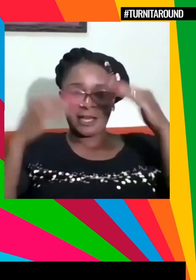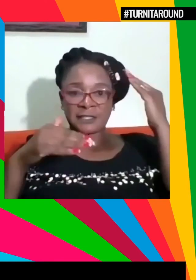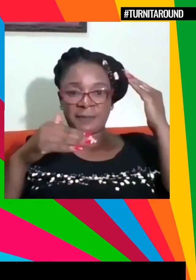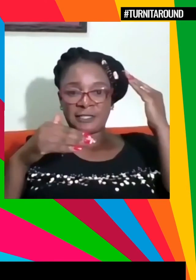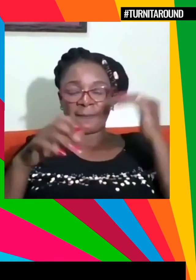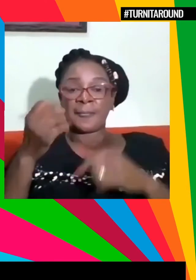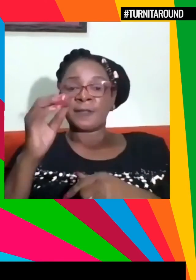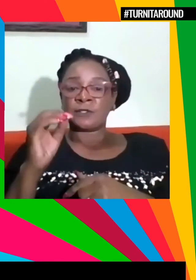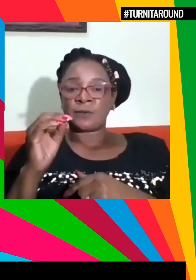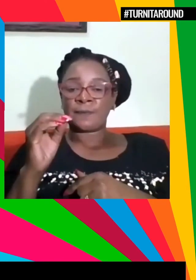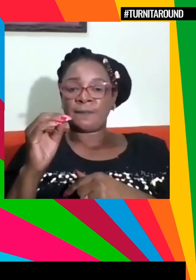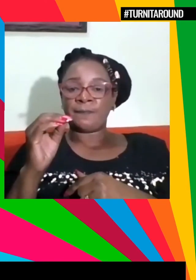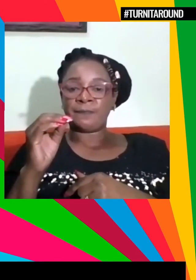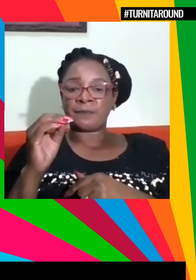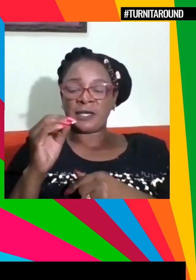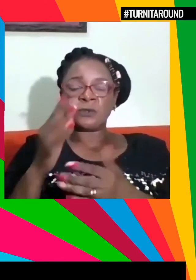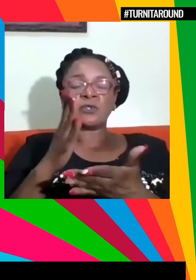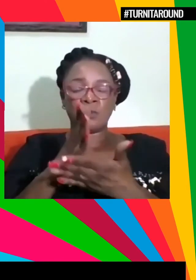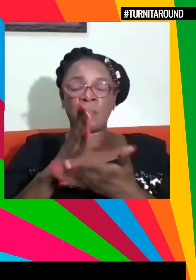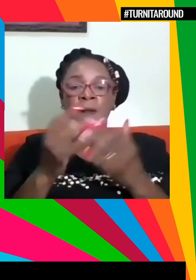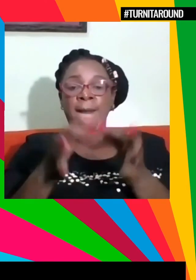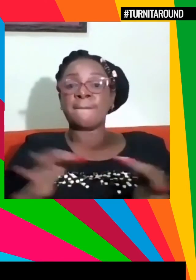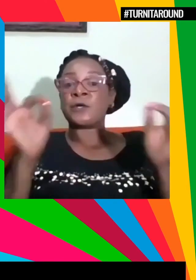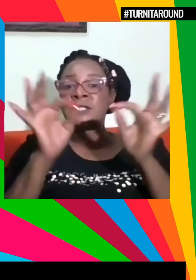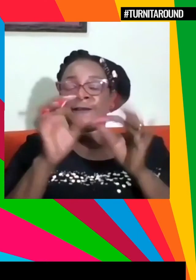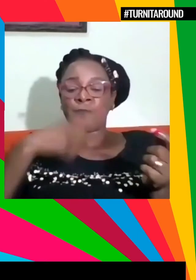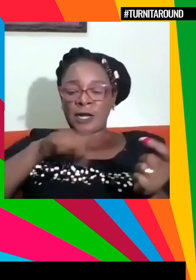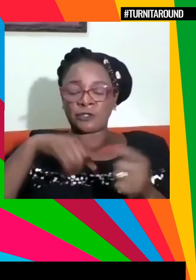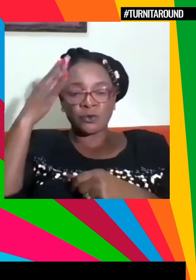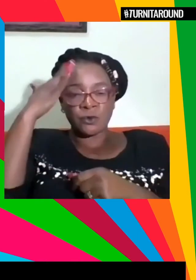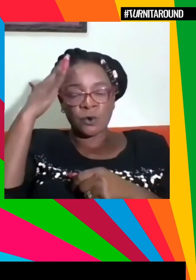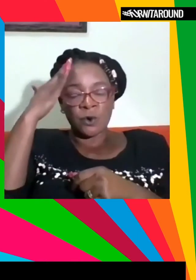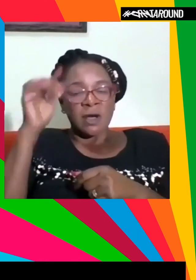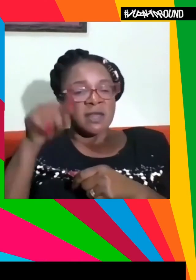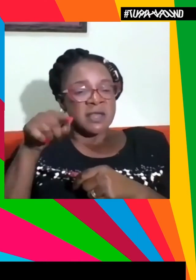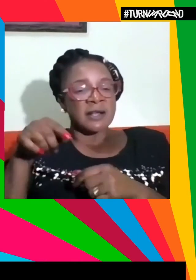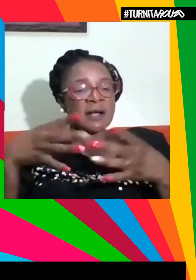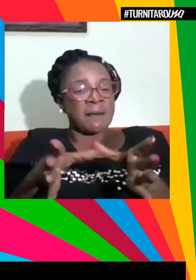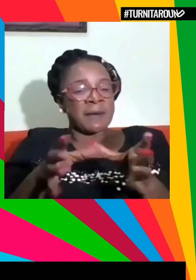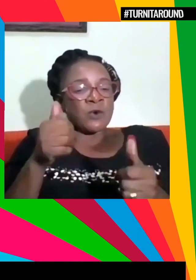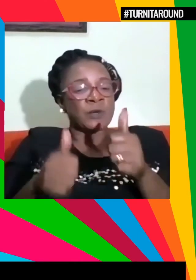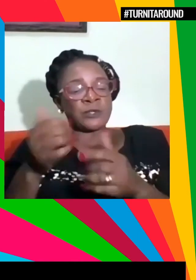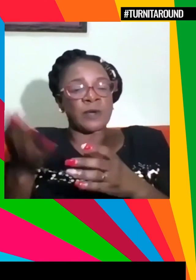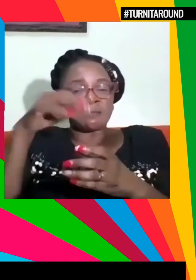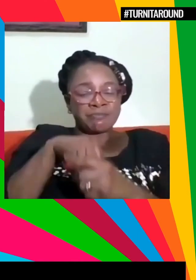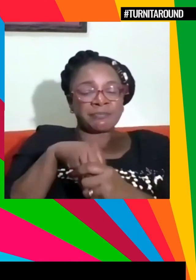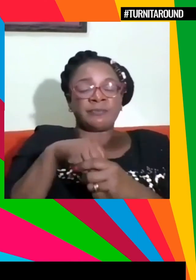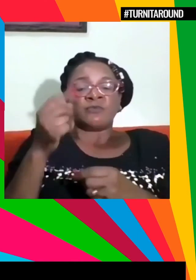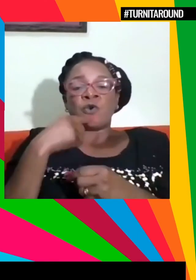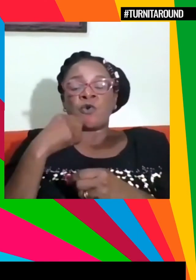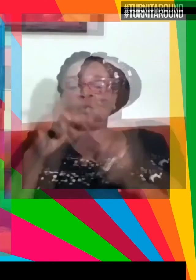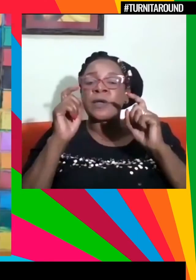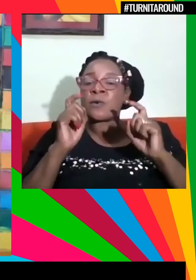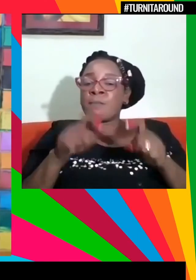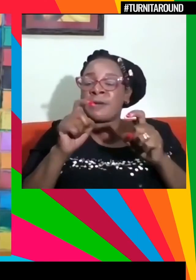So it was a really important point for us to look at what are we good at, what skills and competencies we're bringing, and then who do we need to partner with to